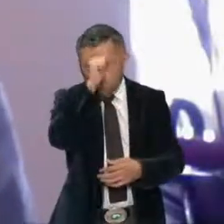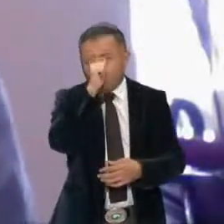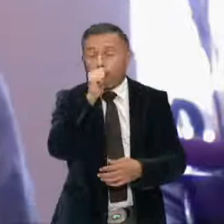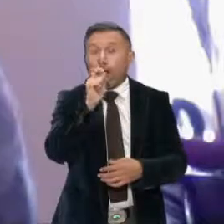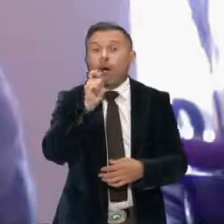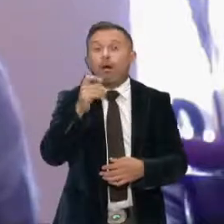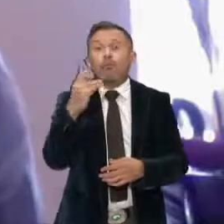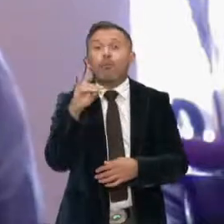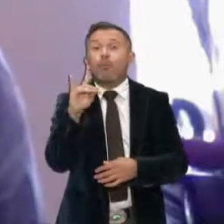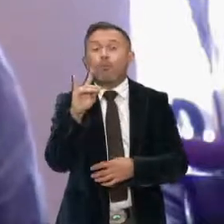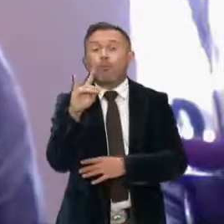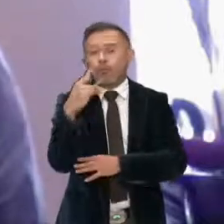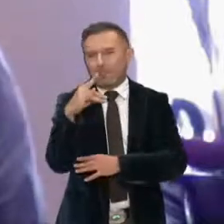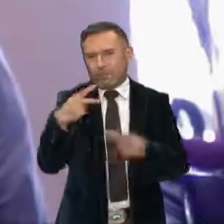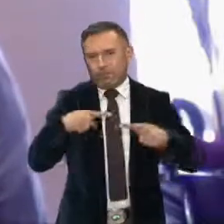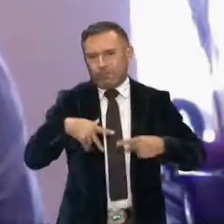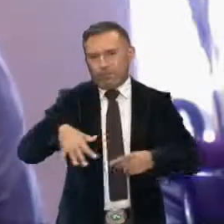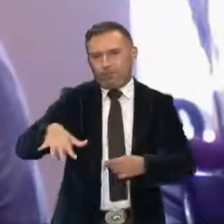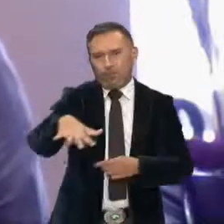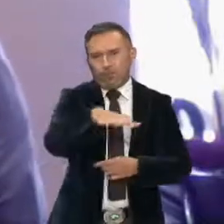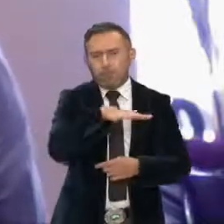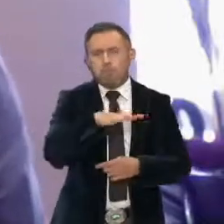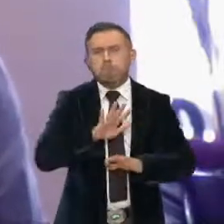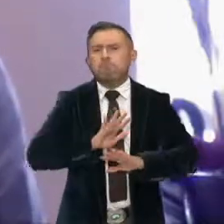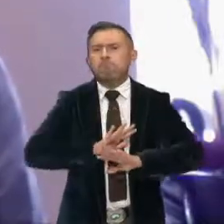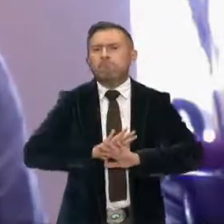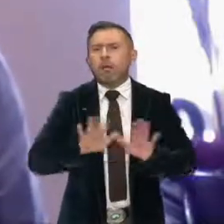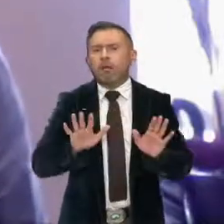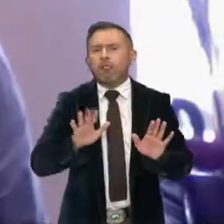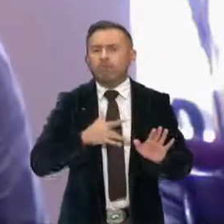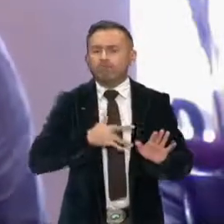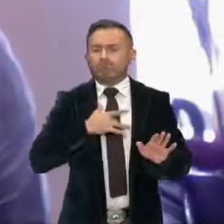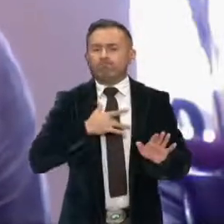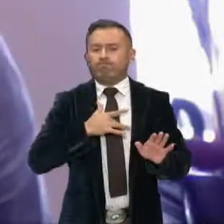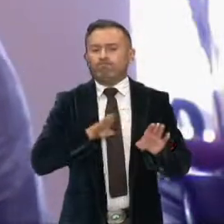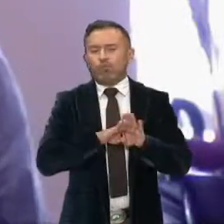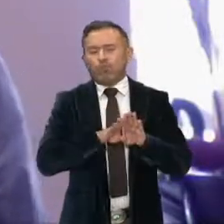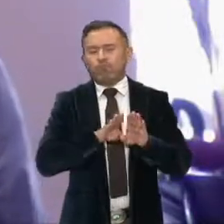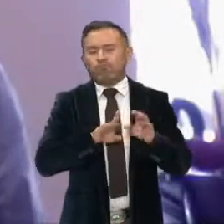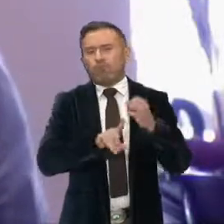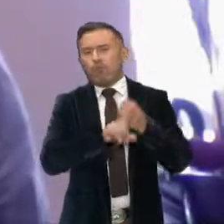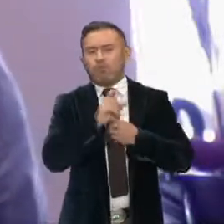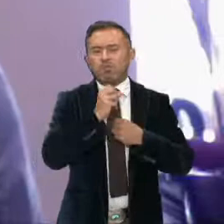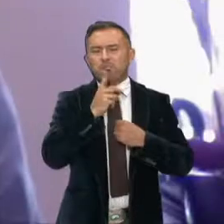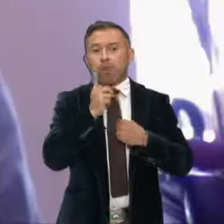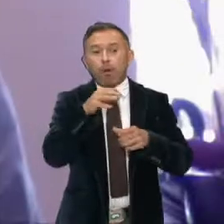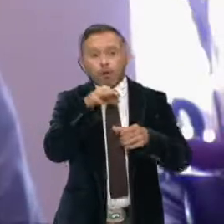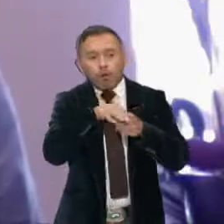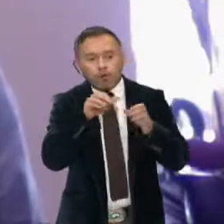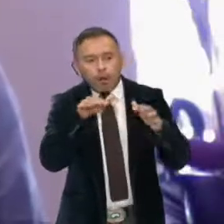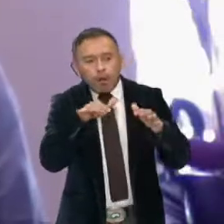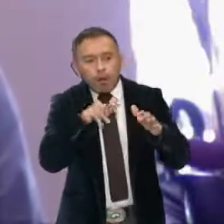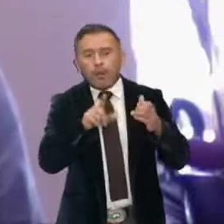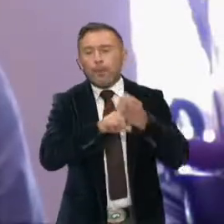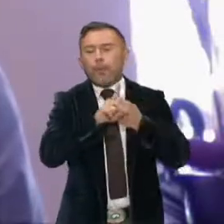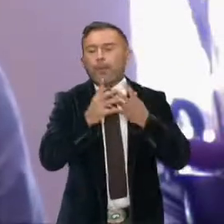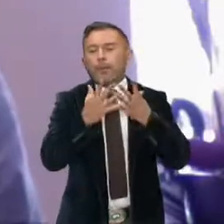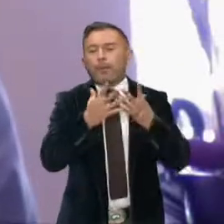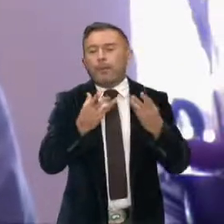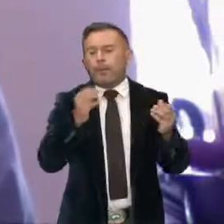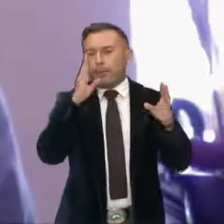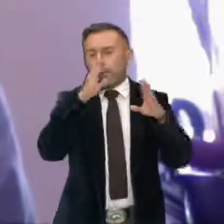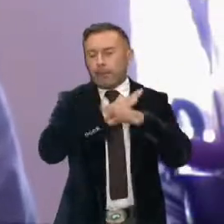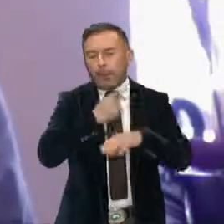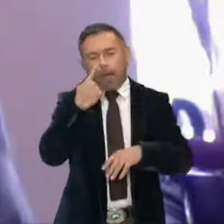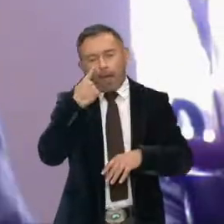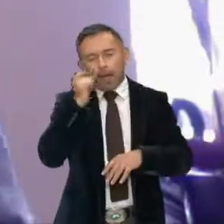Teresa said, Bolivians have this vocation towards solving our discrepancies